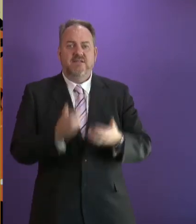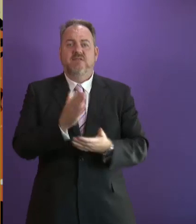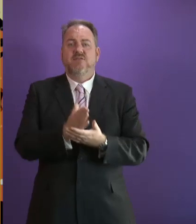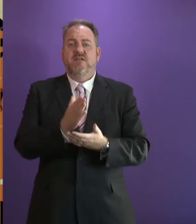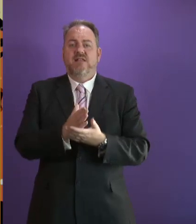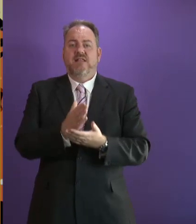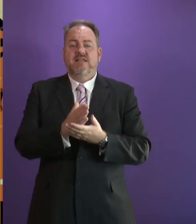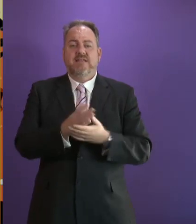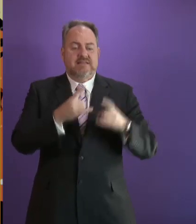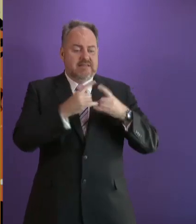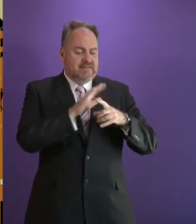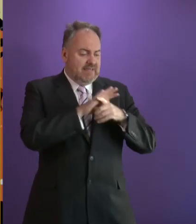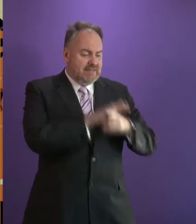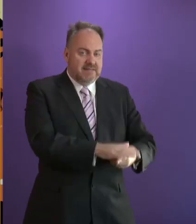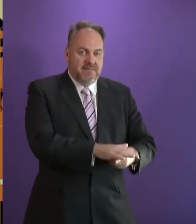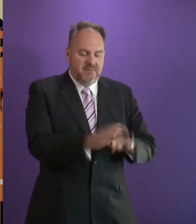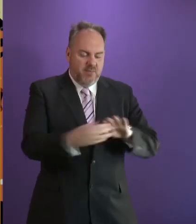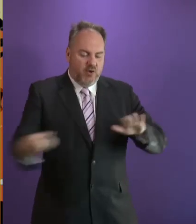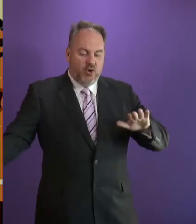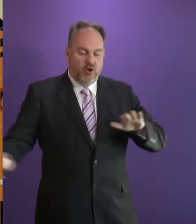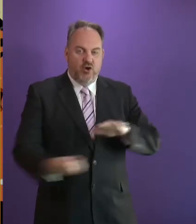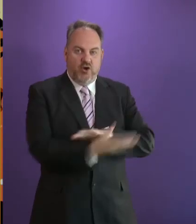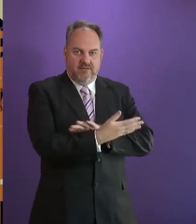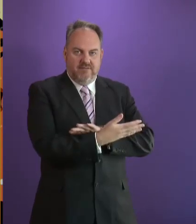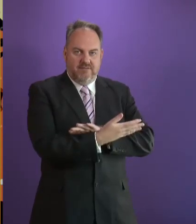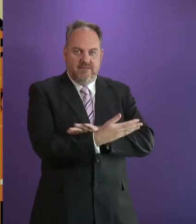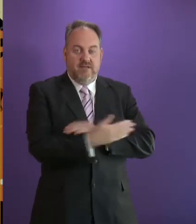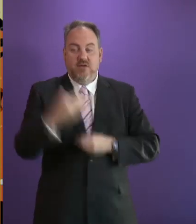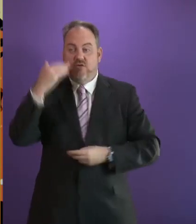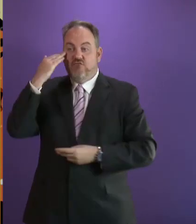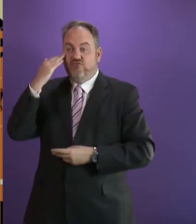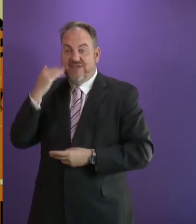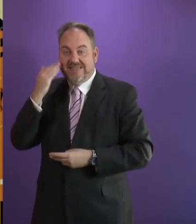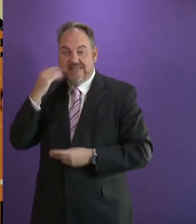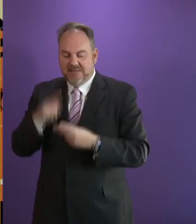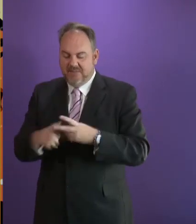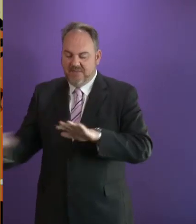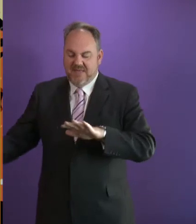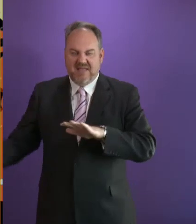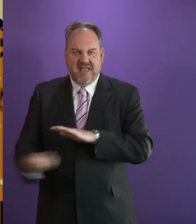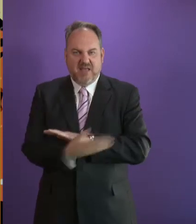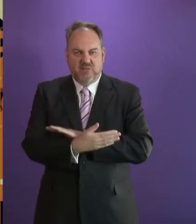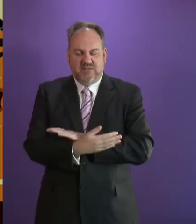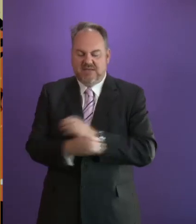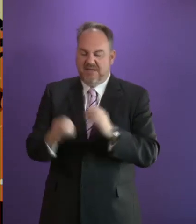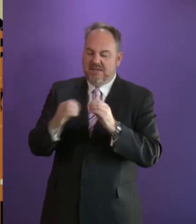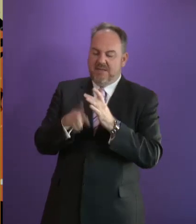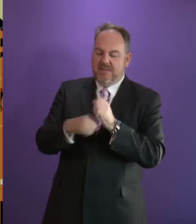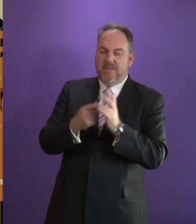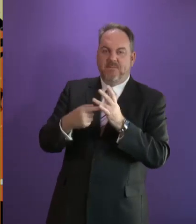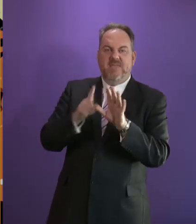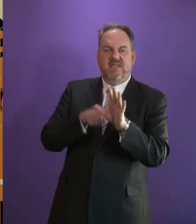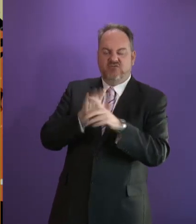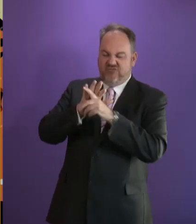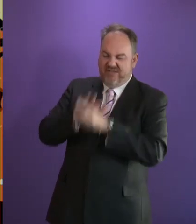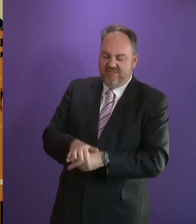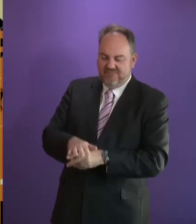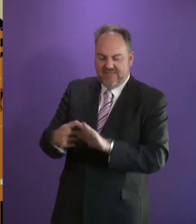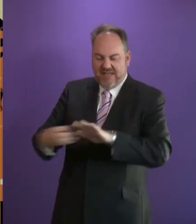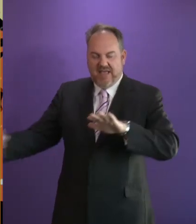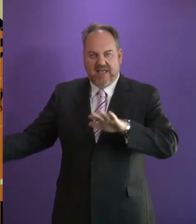is sexism stamped out of politics, is racism and bigotry stamped out of politics. It wants to